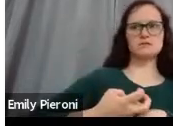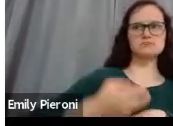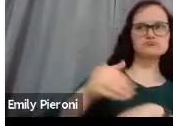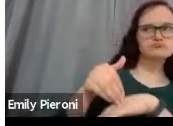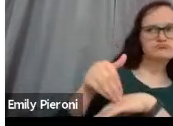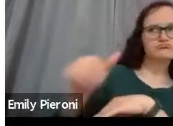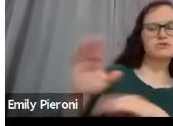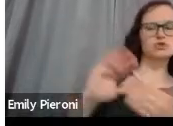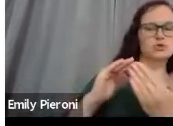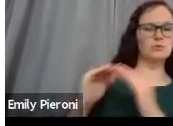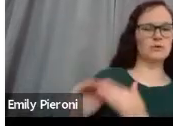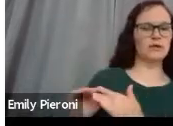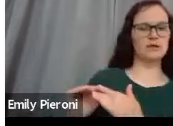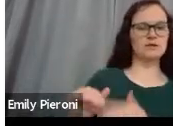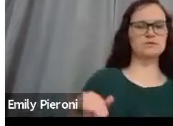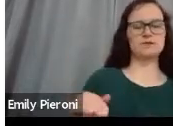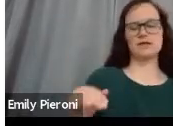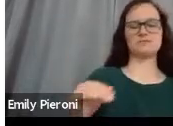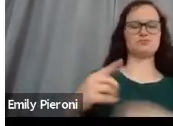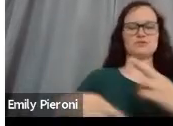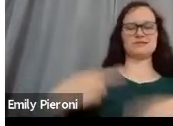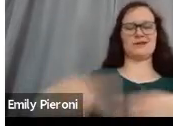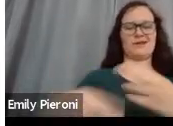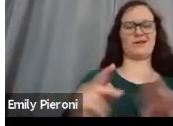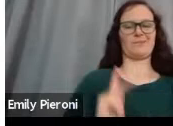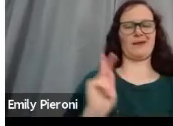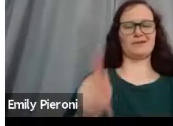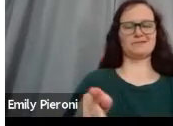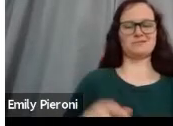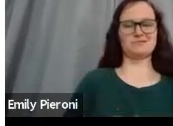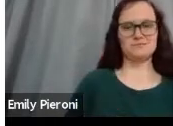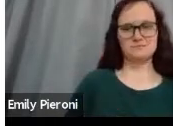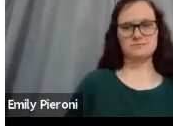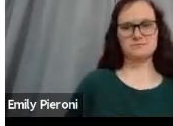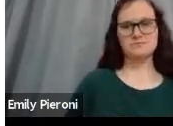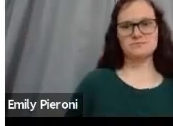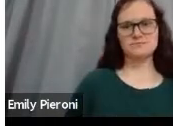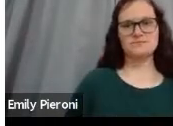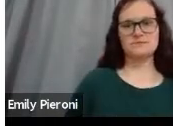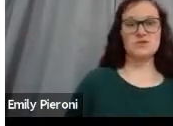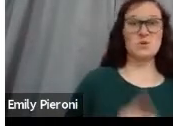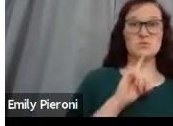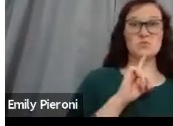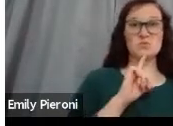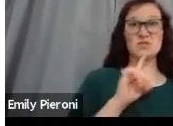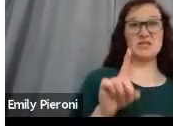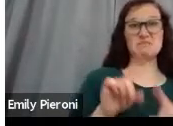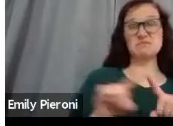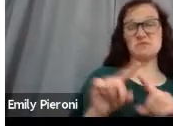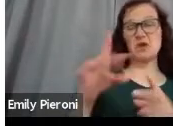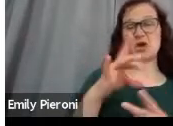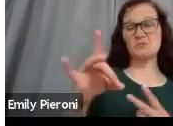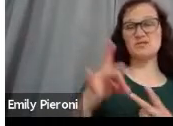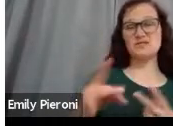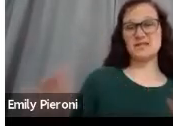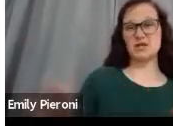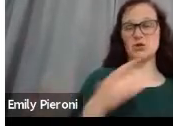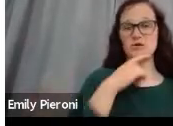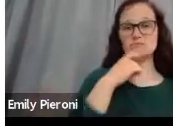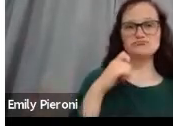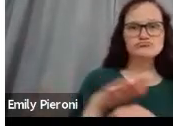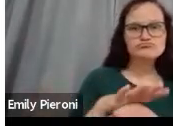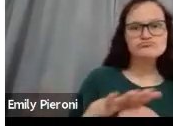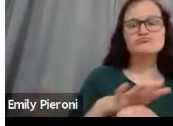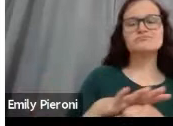plants. So this is something that's strategies for us in the desert Southwest to also, conserve water and think about